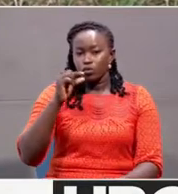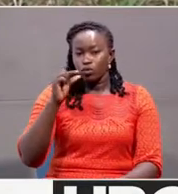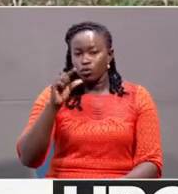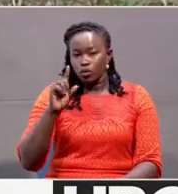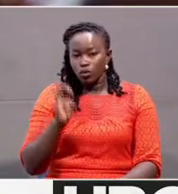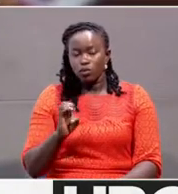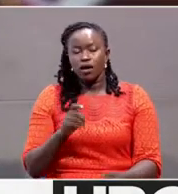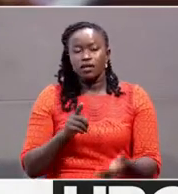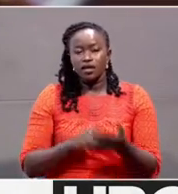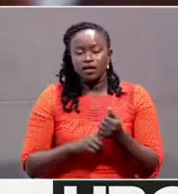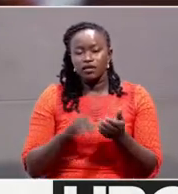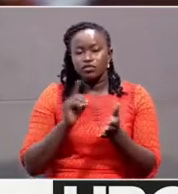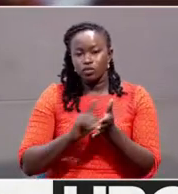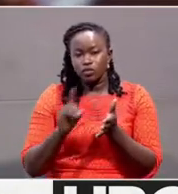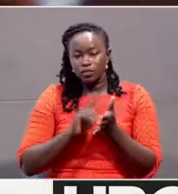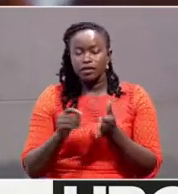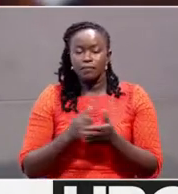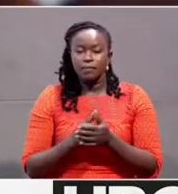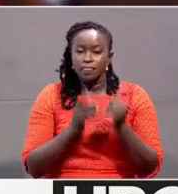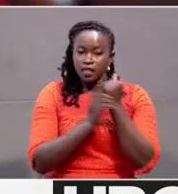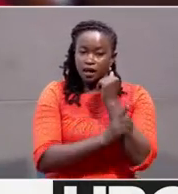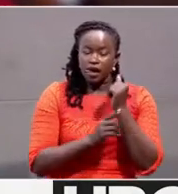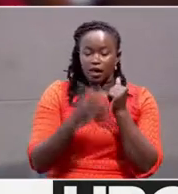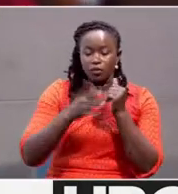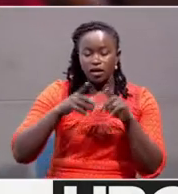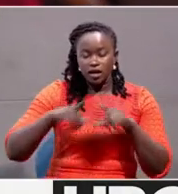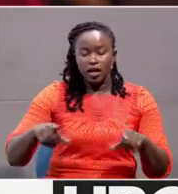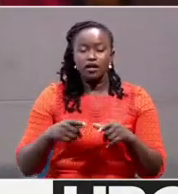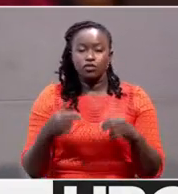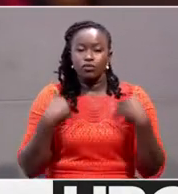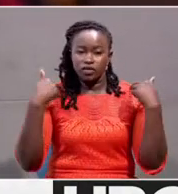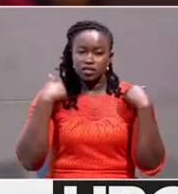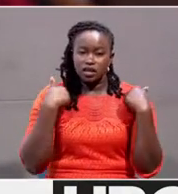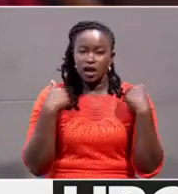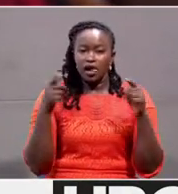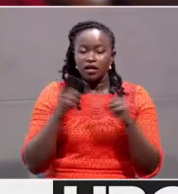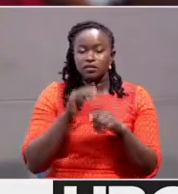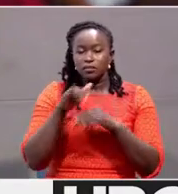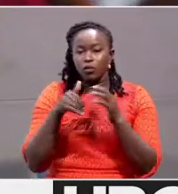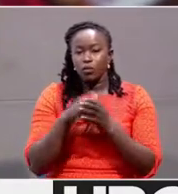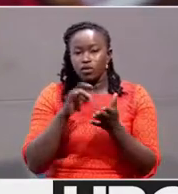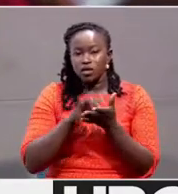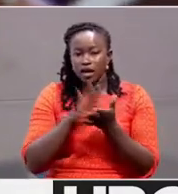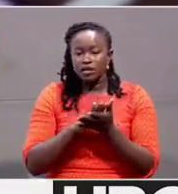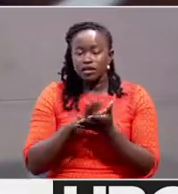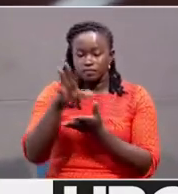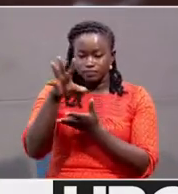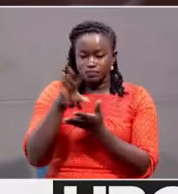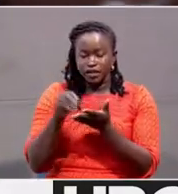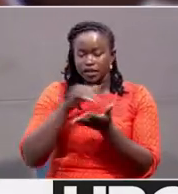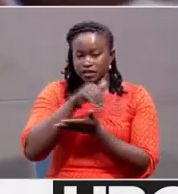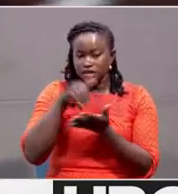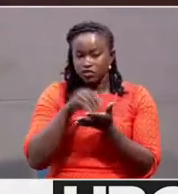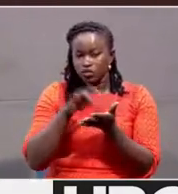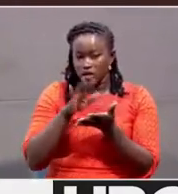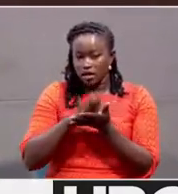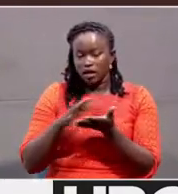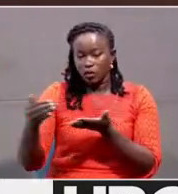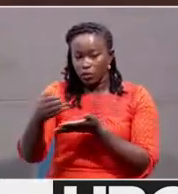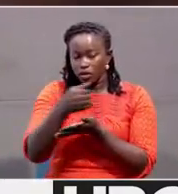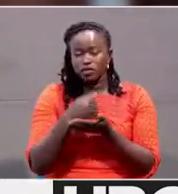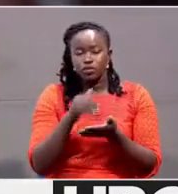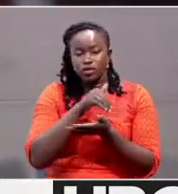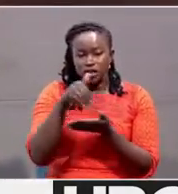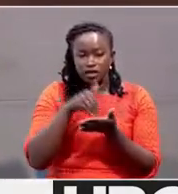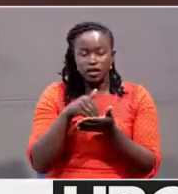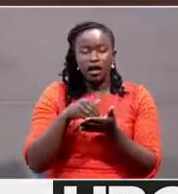the documents. The district wetland officer then uploaded all the field data to the Central Data Collection Center at NEMA for